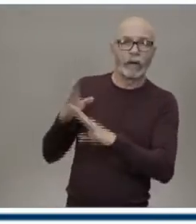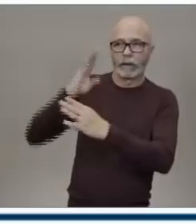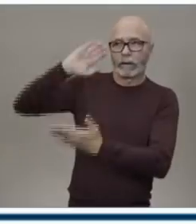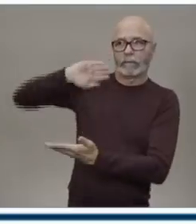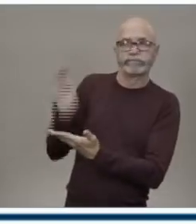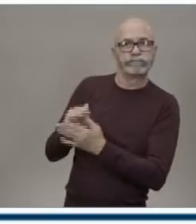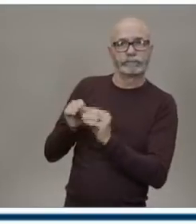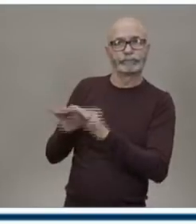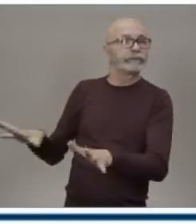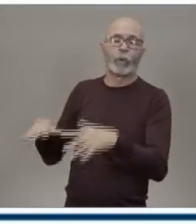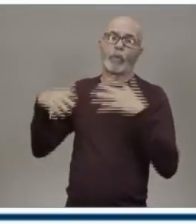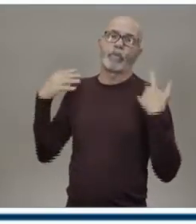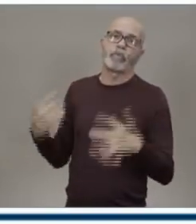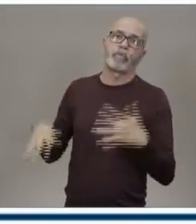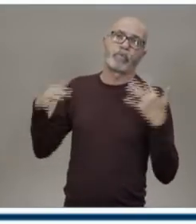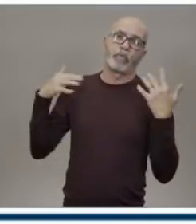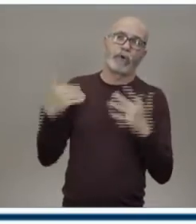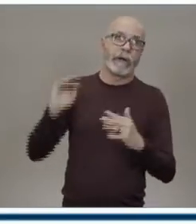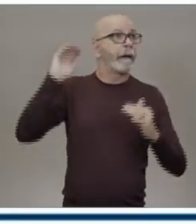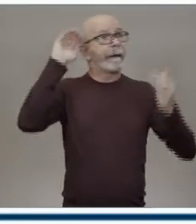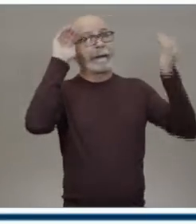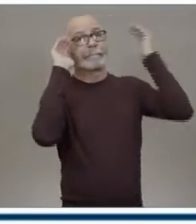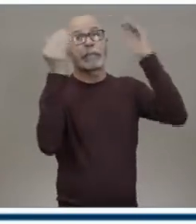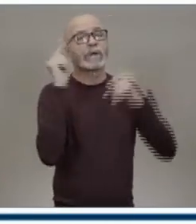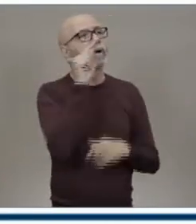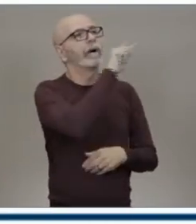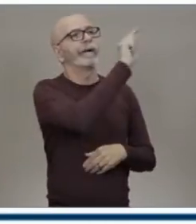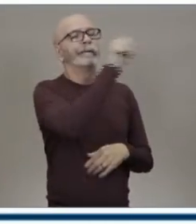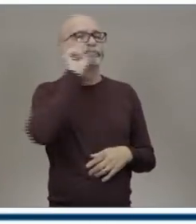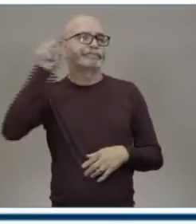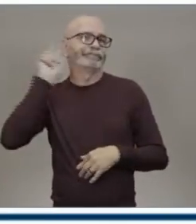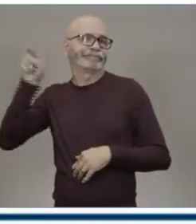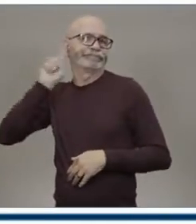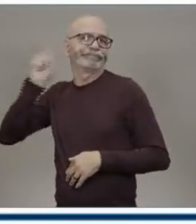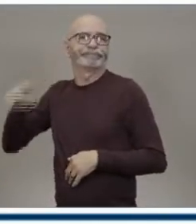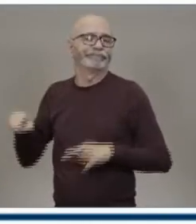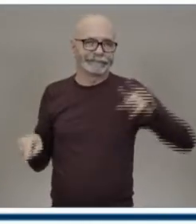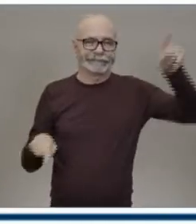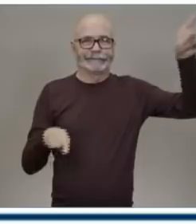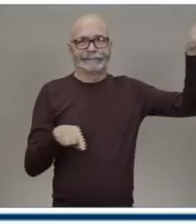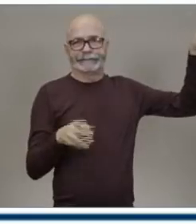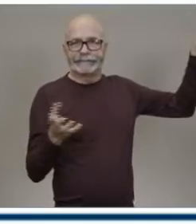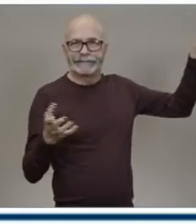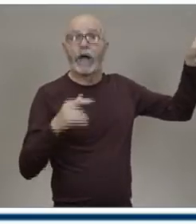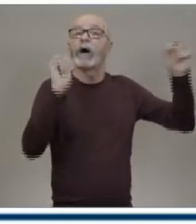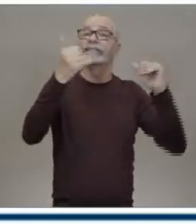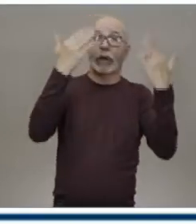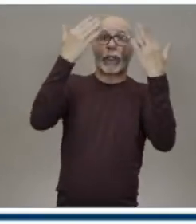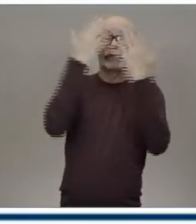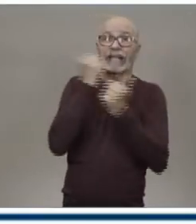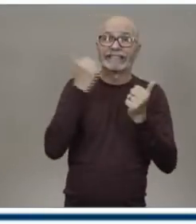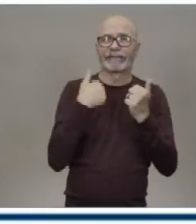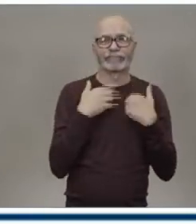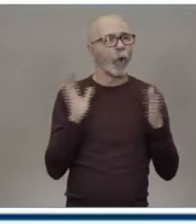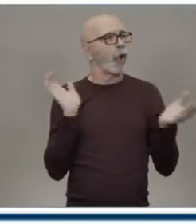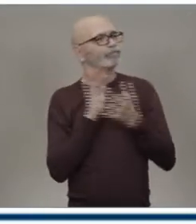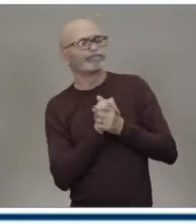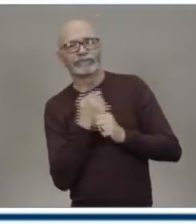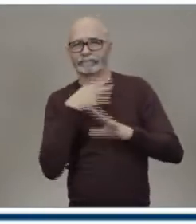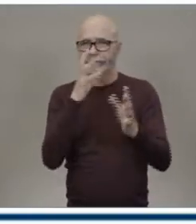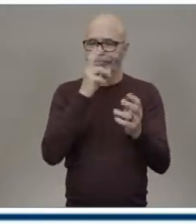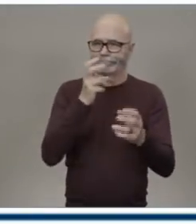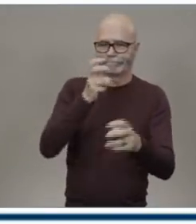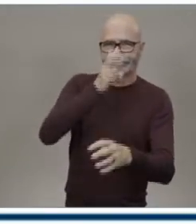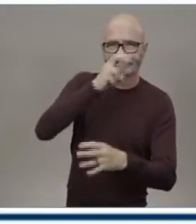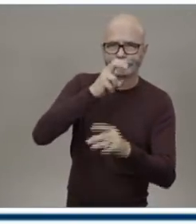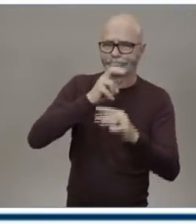experiencing. This holiday season, we put more rules in place, and we asked all of you to celebrate differently.